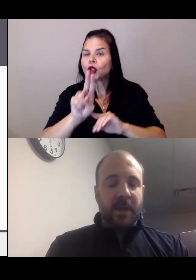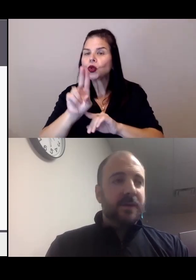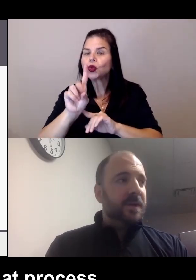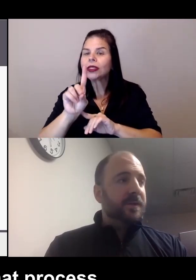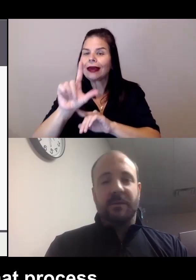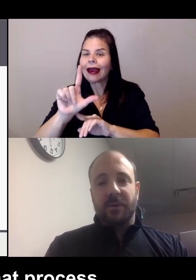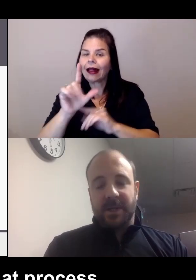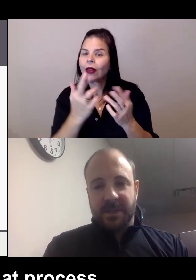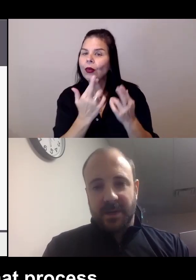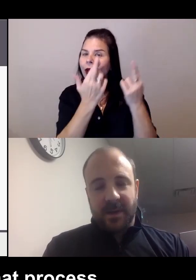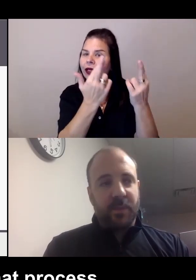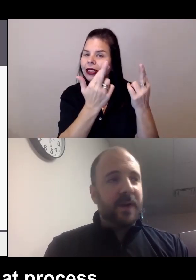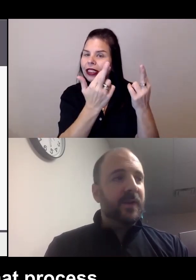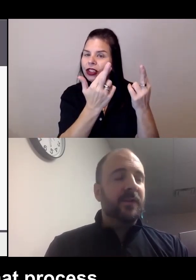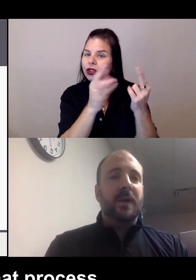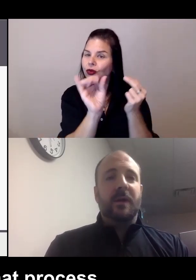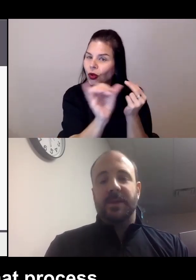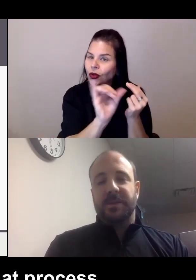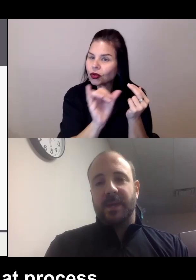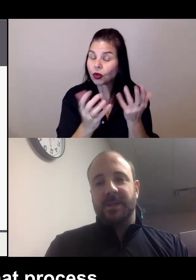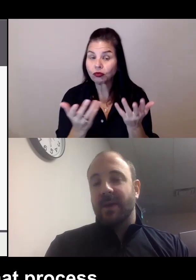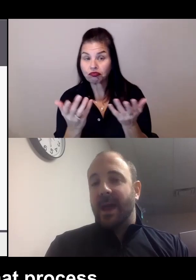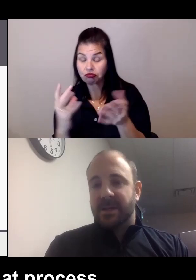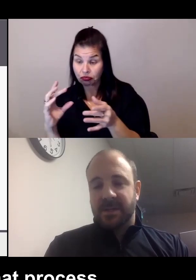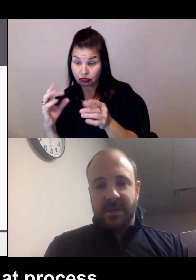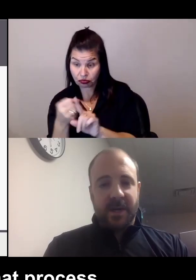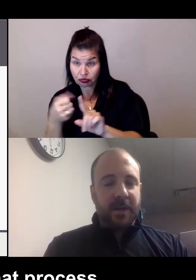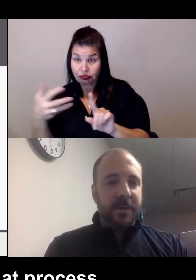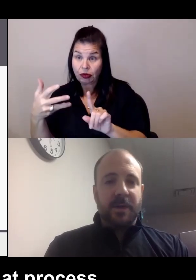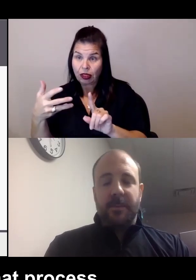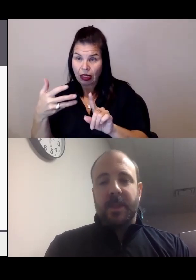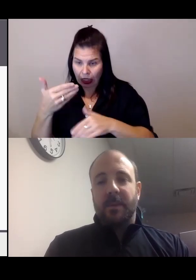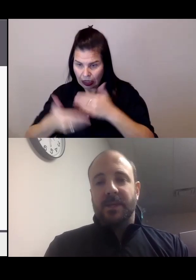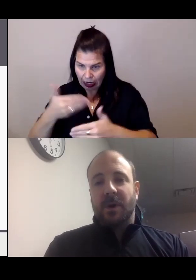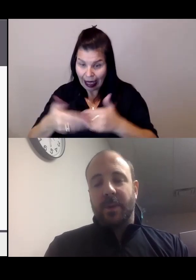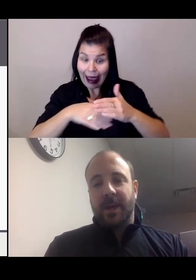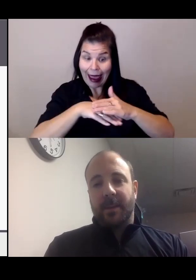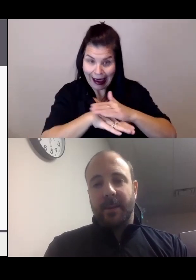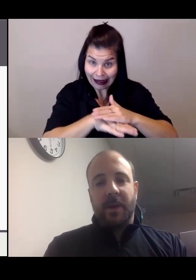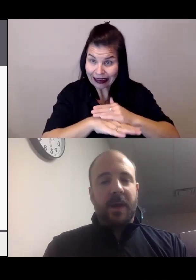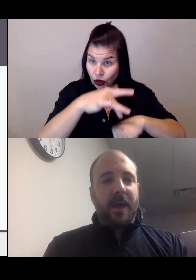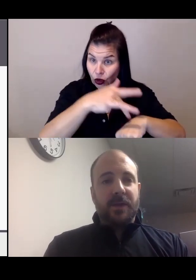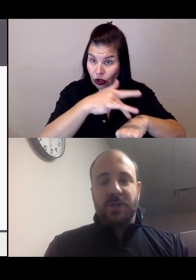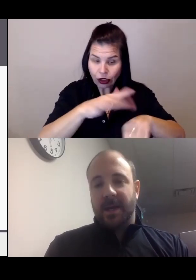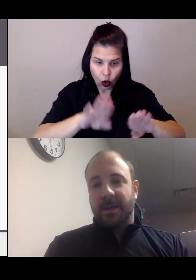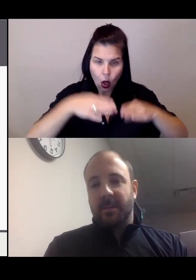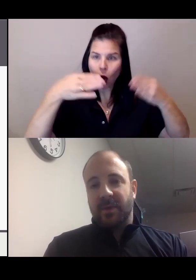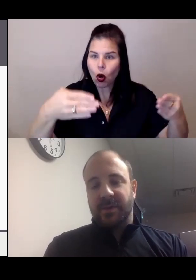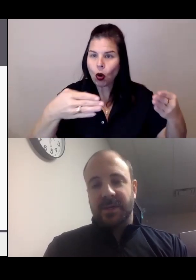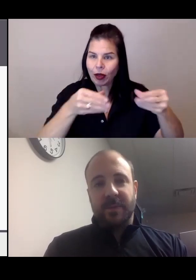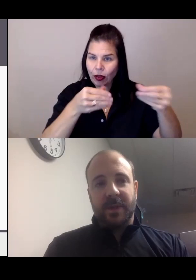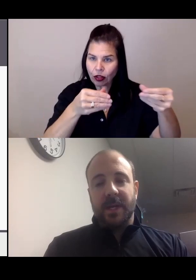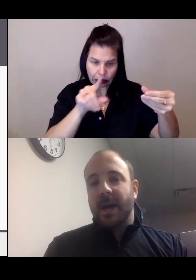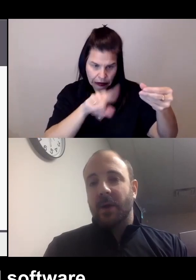recommendations. So to give you an insight into that process, this means having access to the documents. It means opening them up and checking them